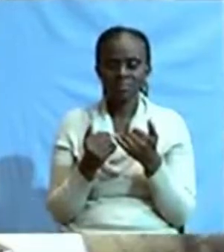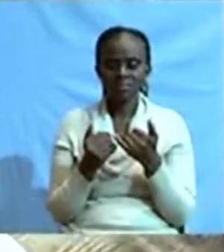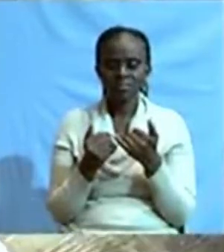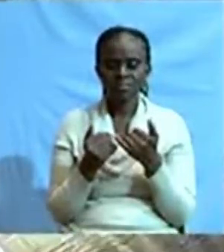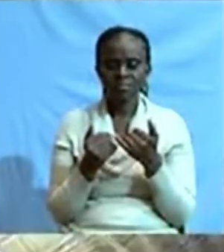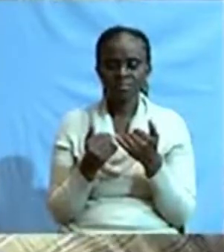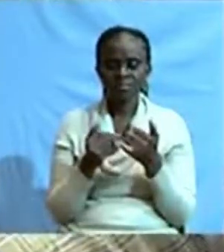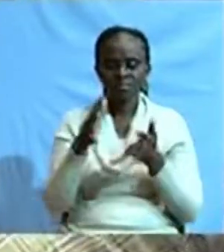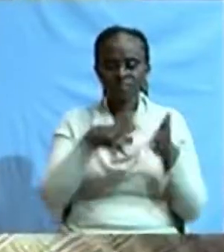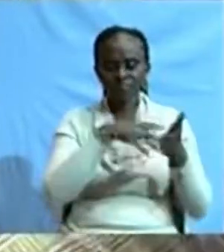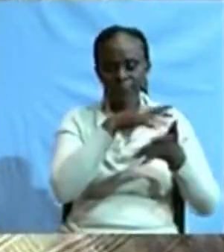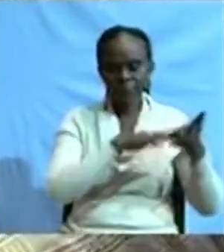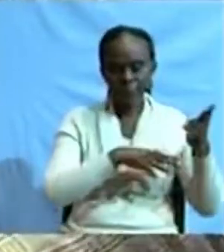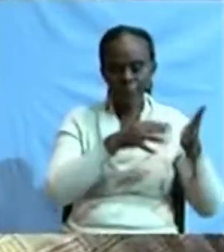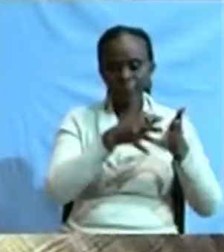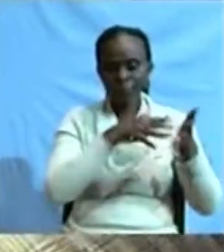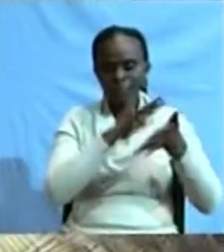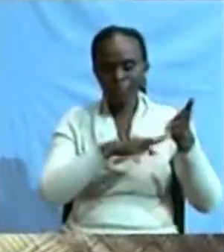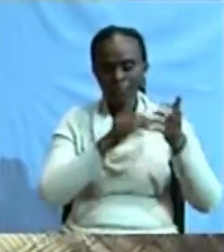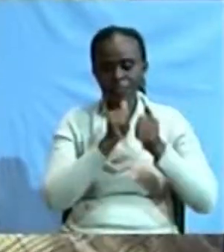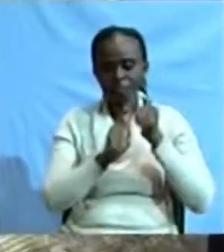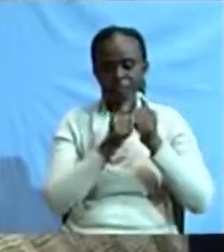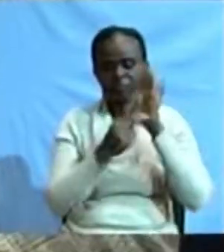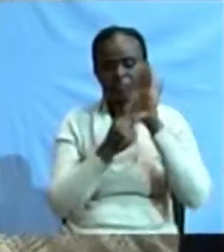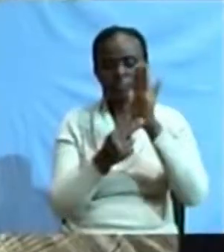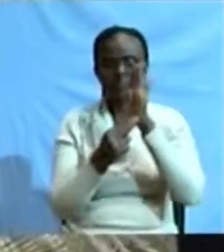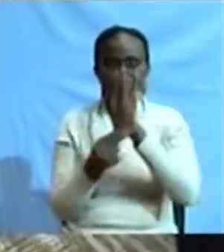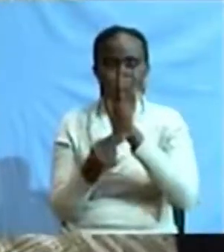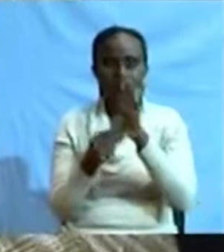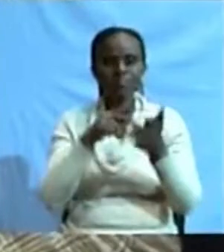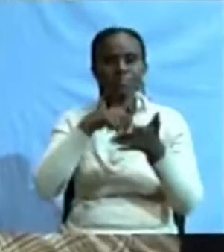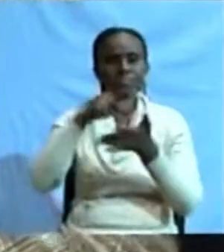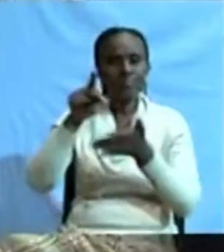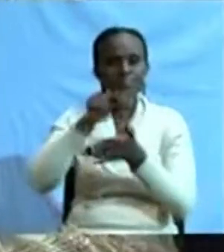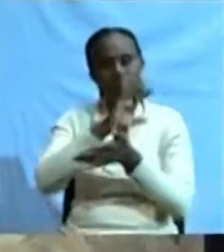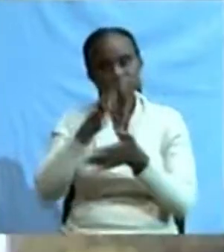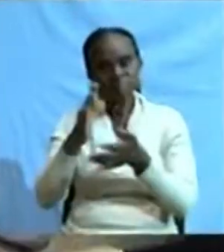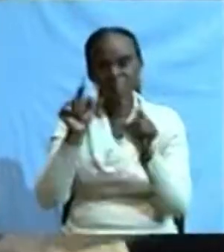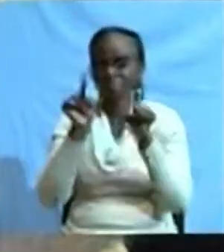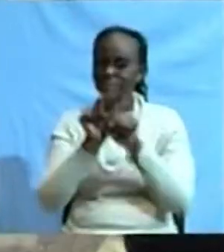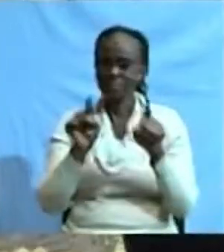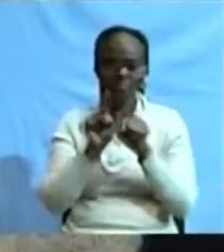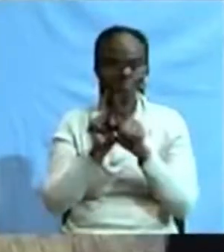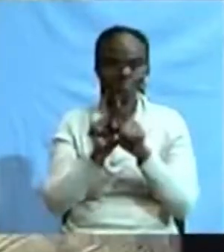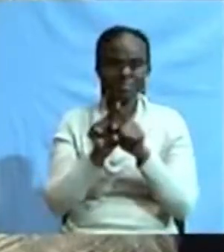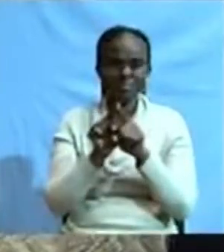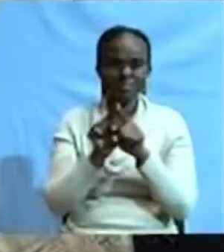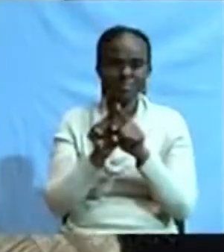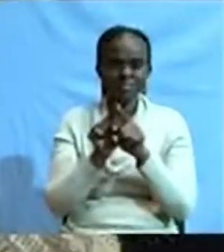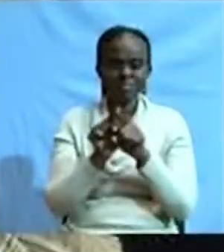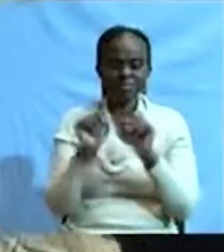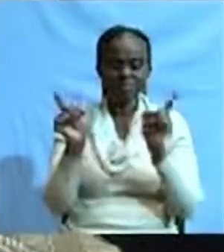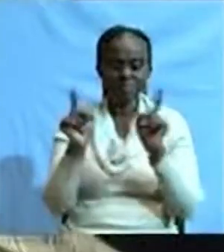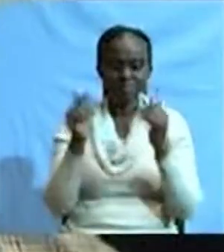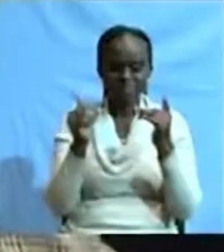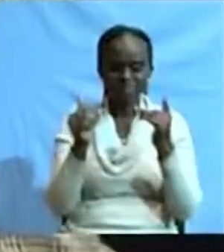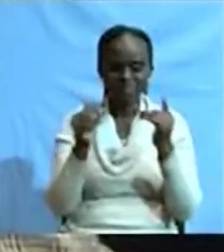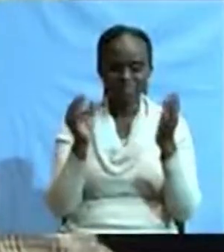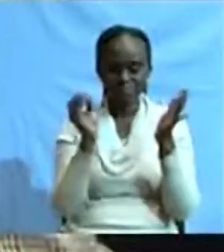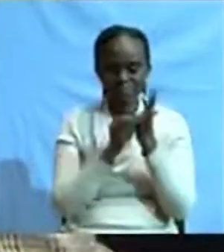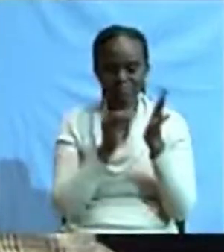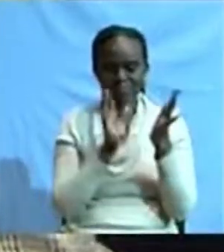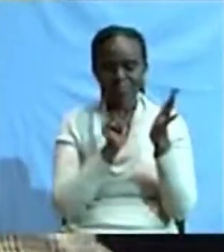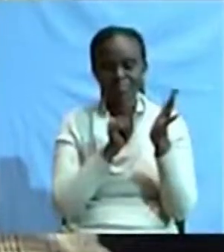the schedule that indicates the repayment of the same, similar to, where is it in